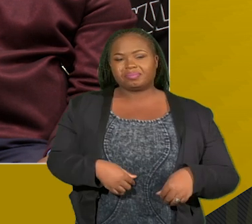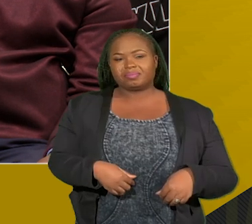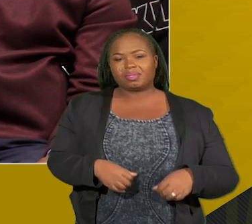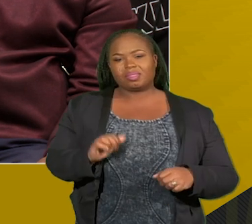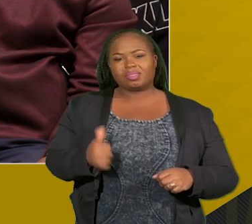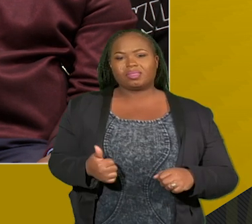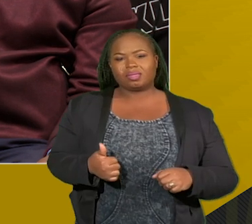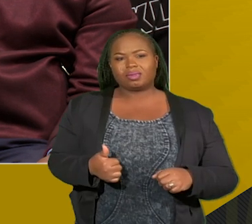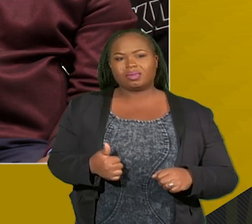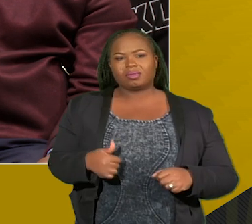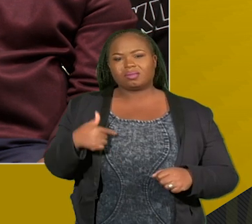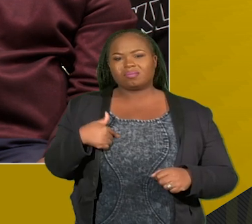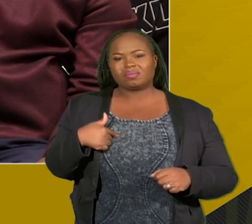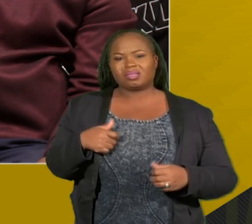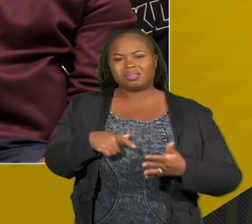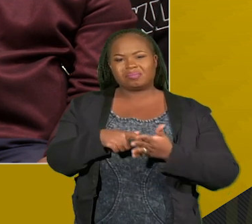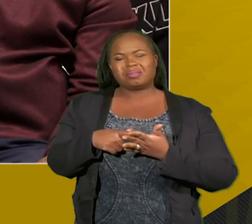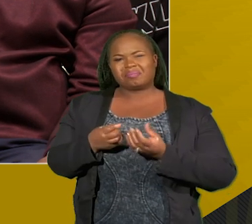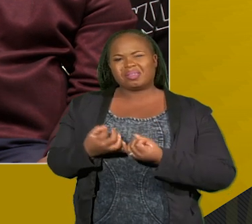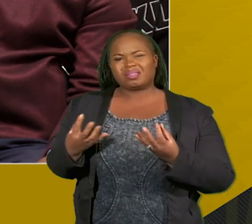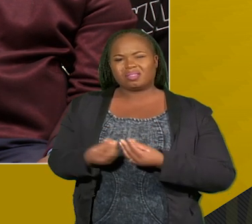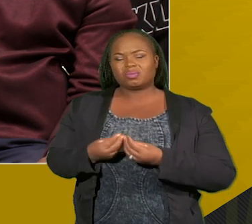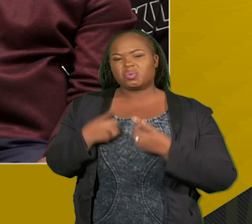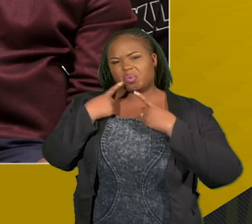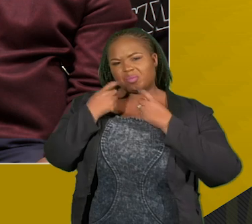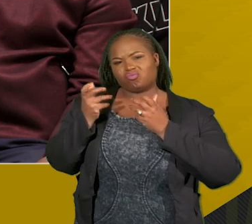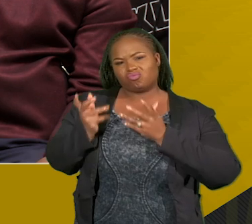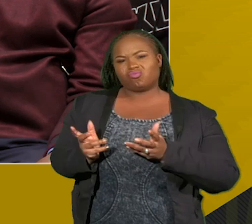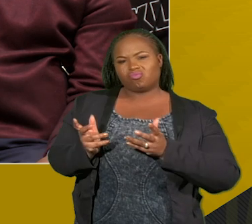things for my child. She complaining for that.